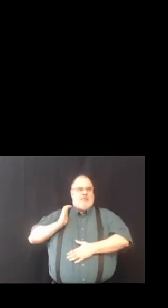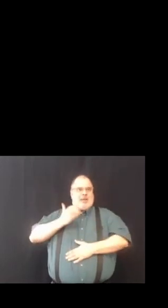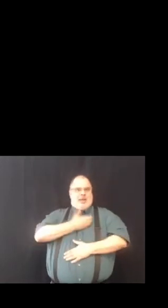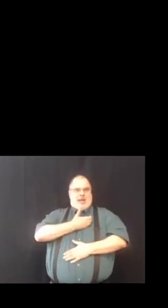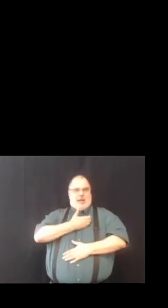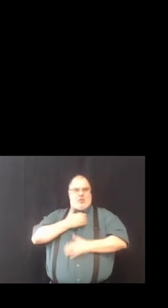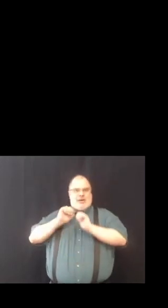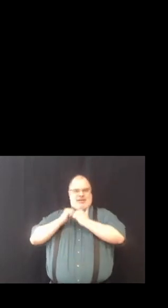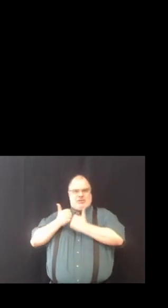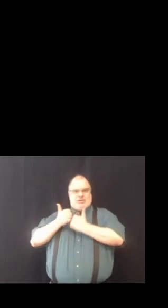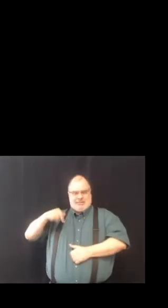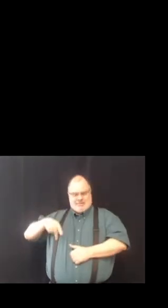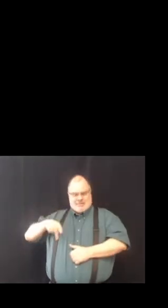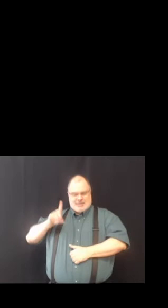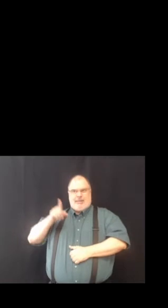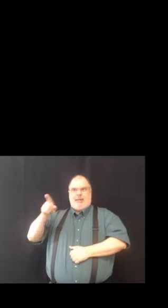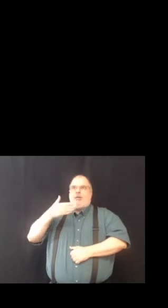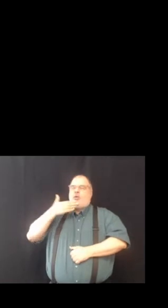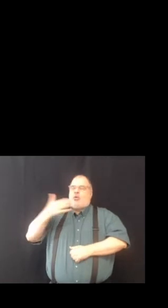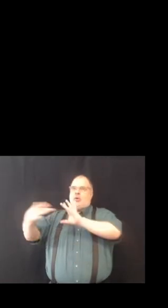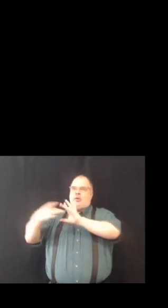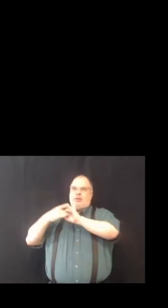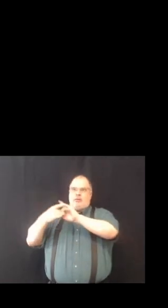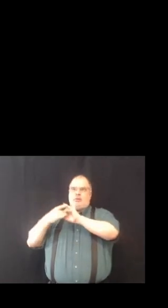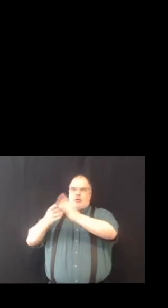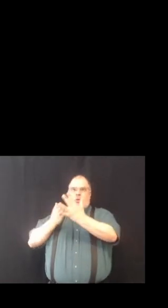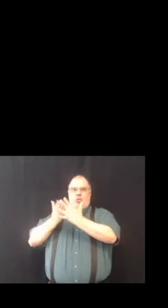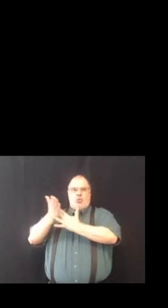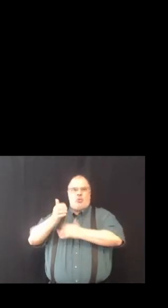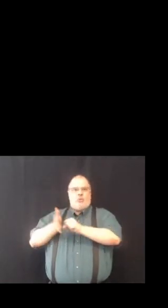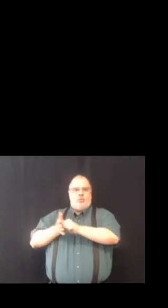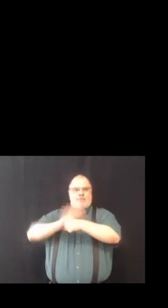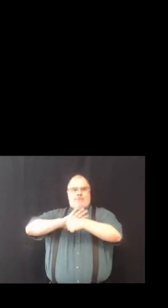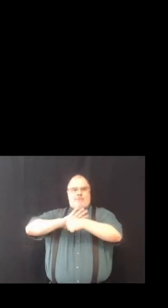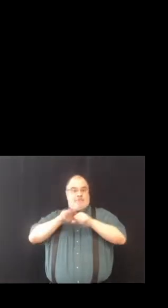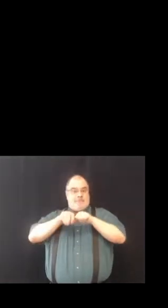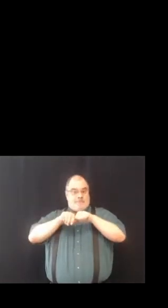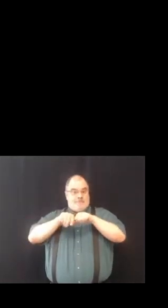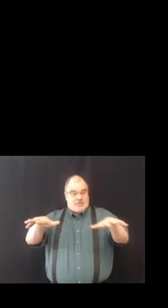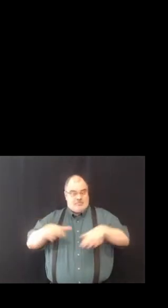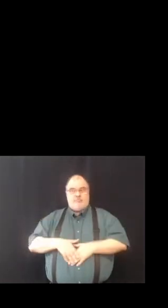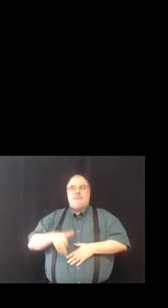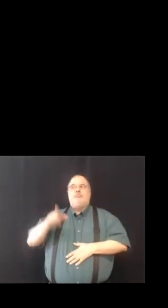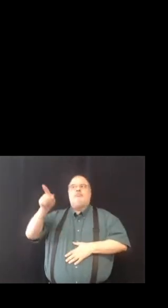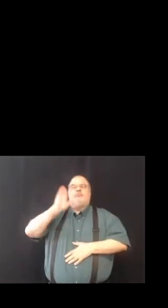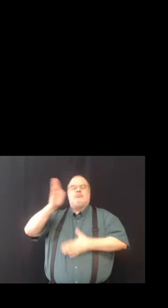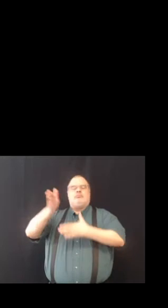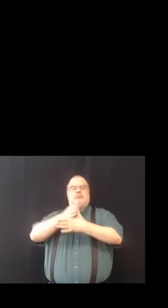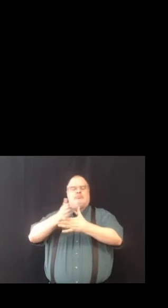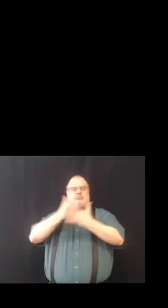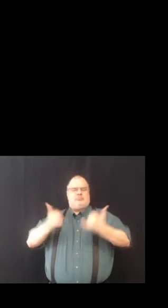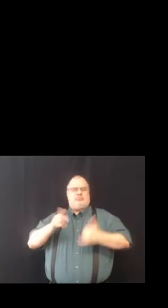a great partner this year through the pandemic, and we appreciate it so much. And Erica has something to share with us today that is